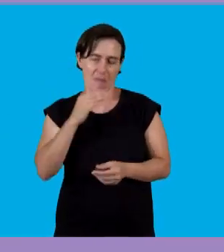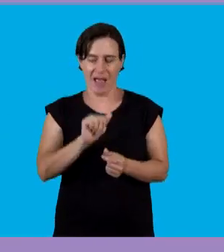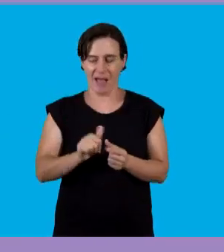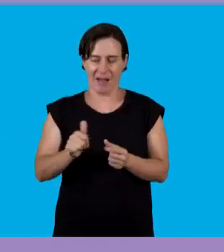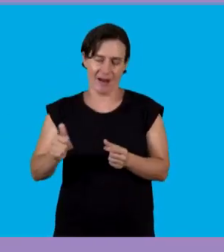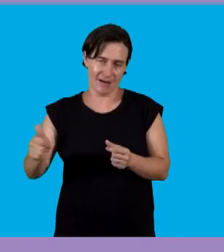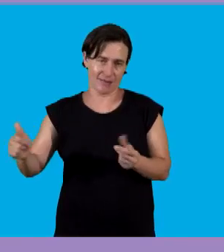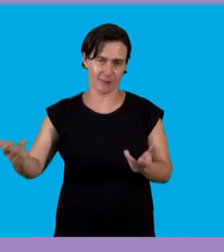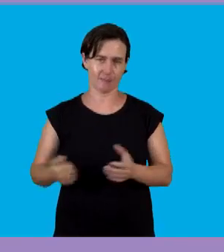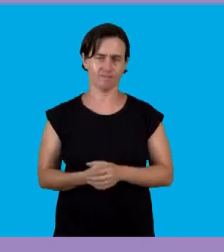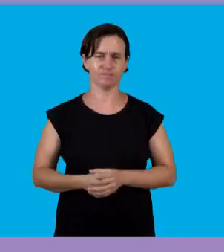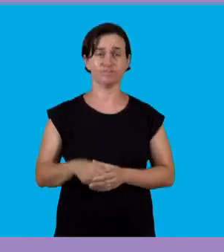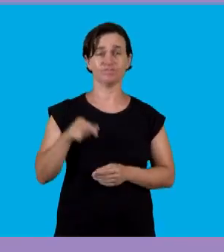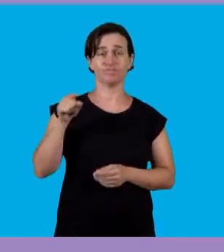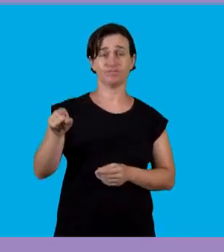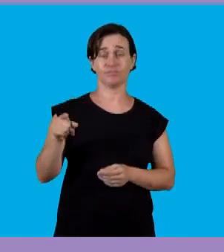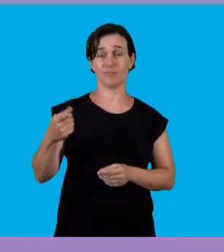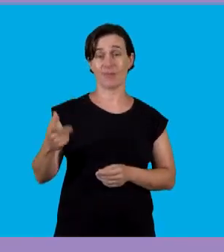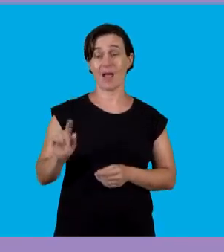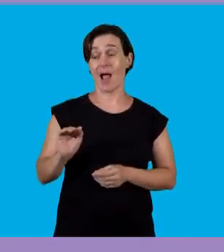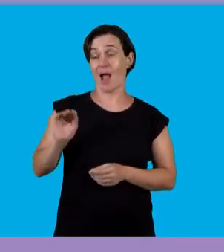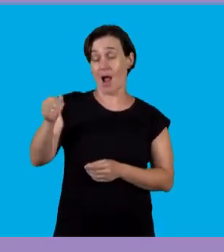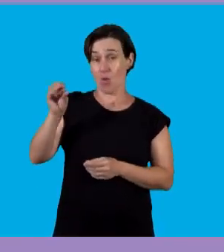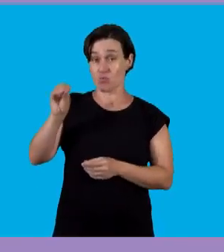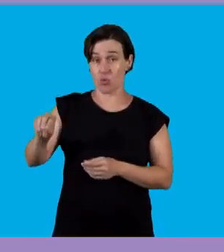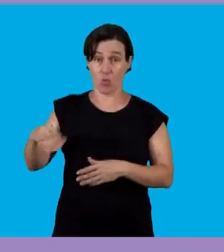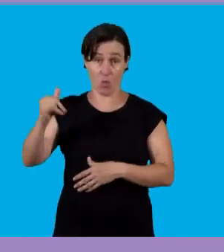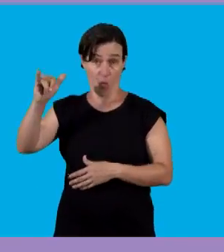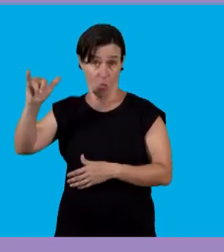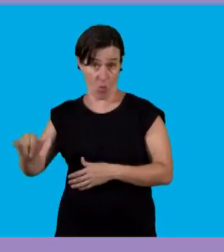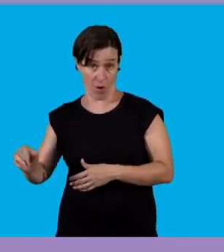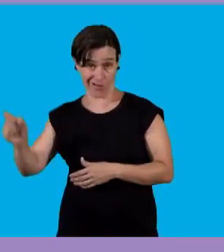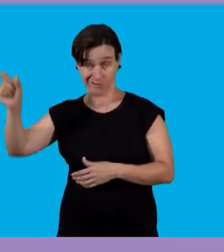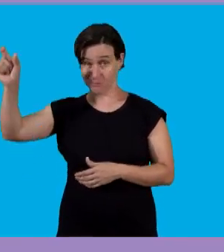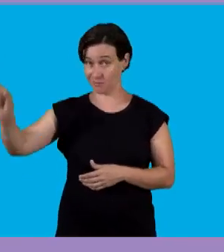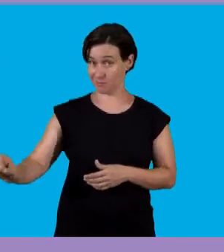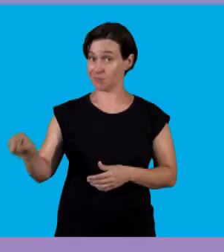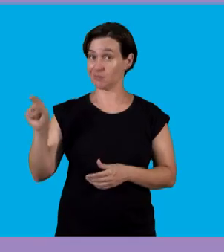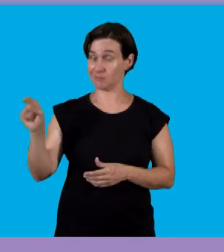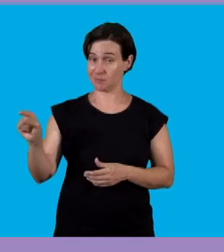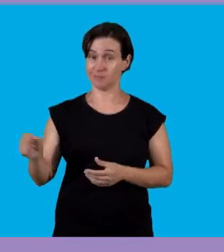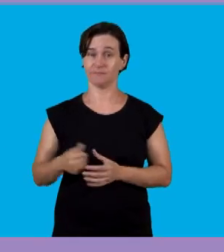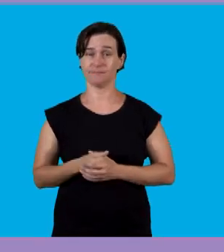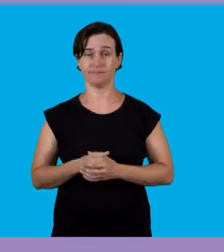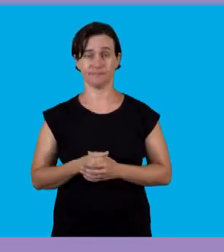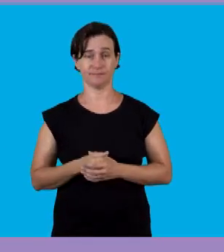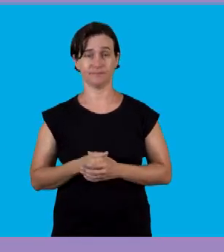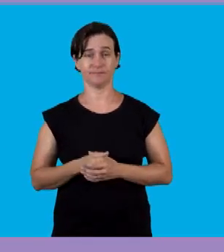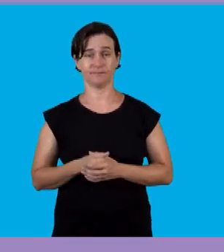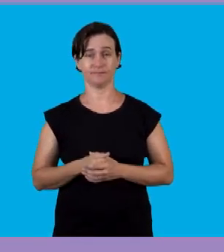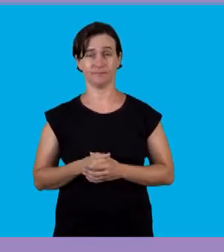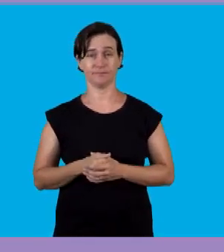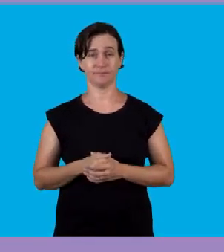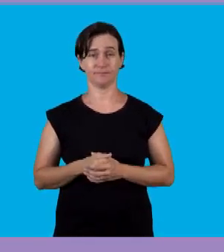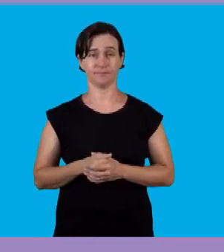So what about our output values? And remember, our output values are represented by a